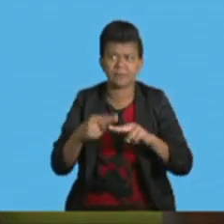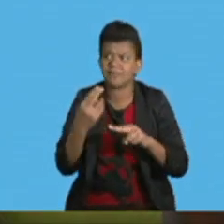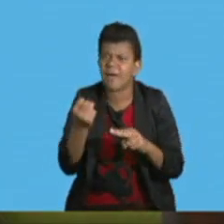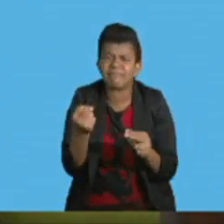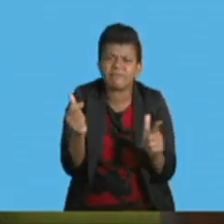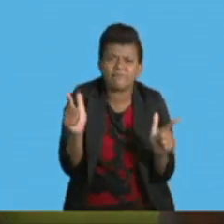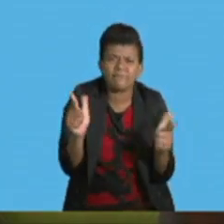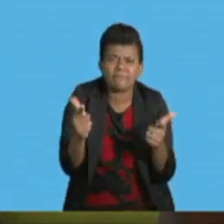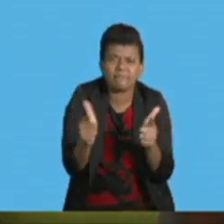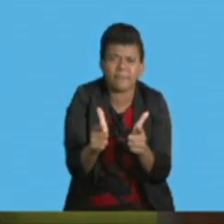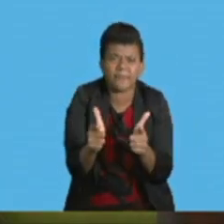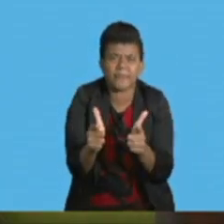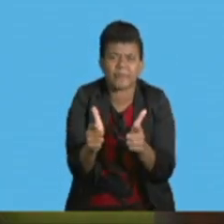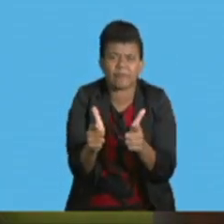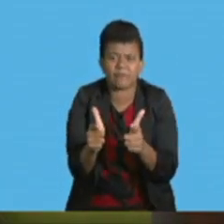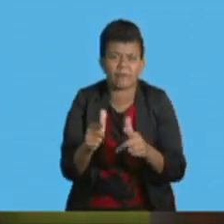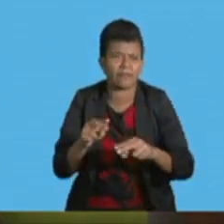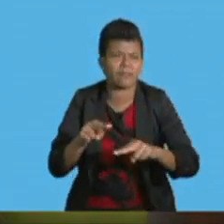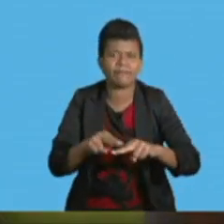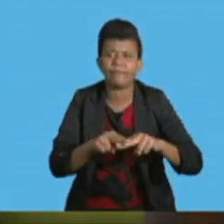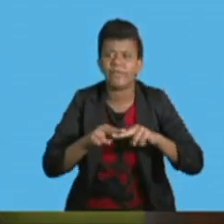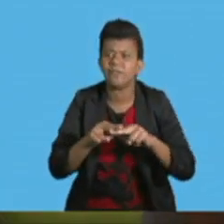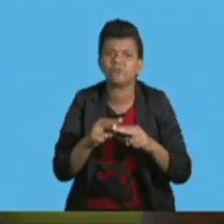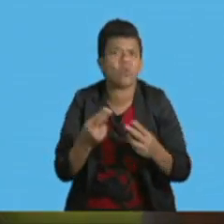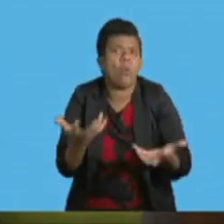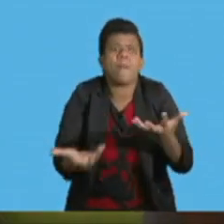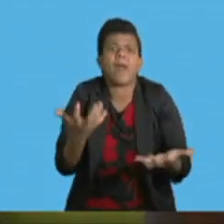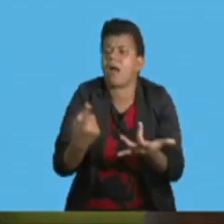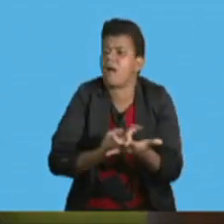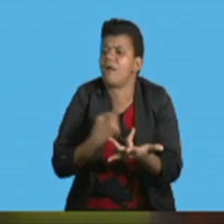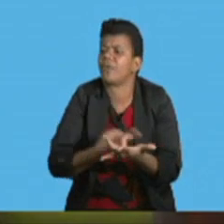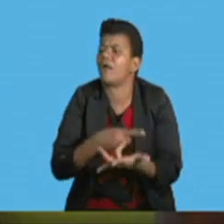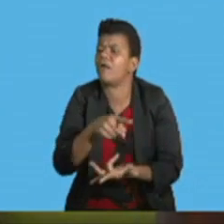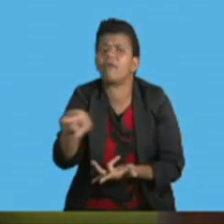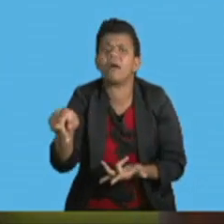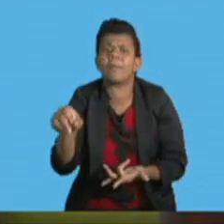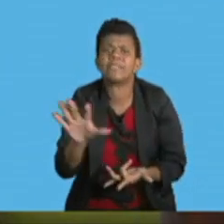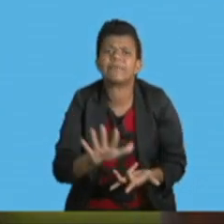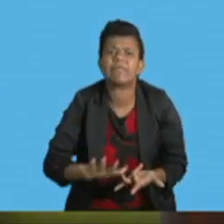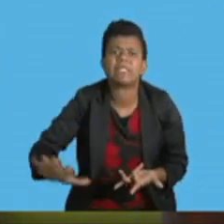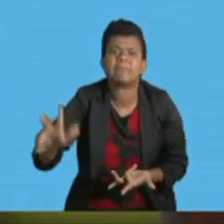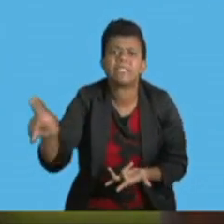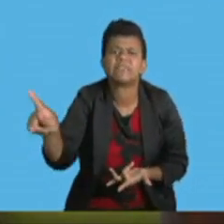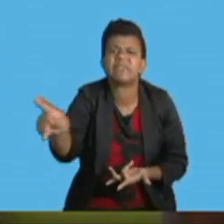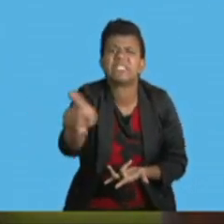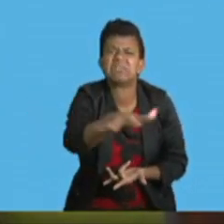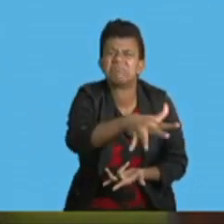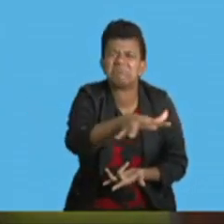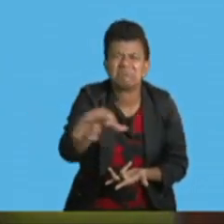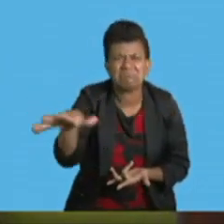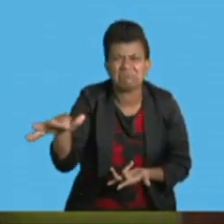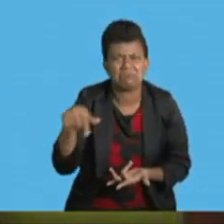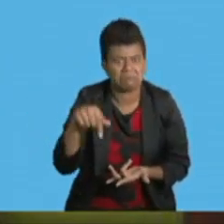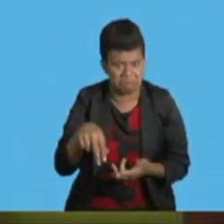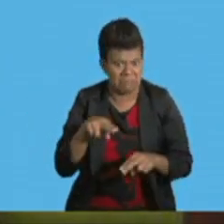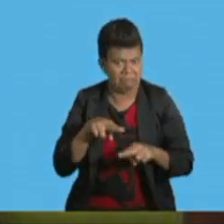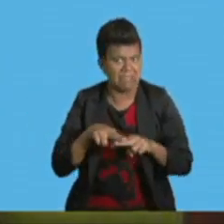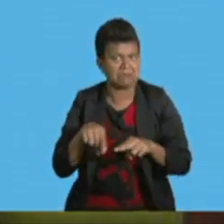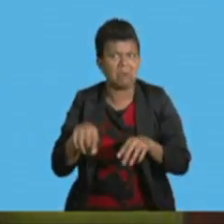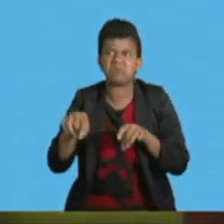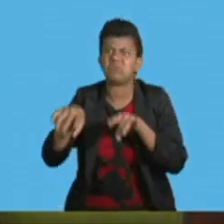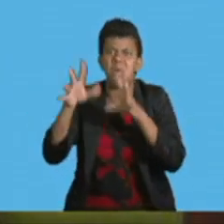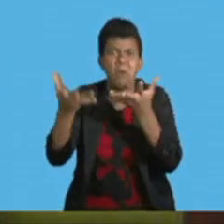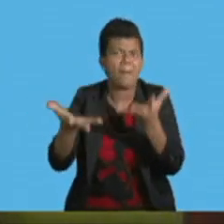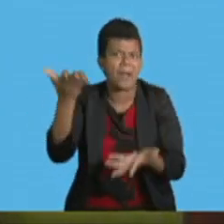tariff rate compared to any other Pacific Island country, including parts of Australia and New Zealand. Currently,